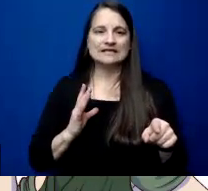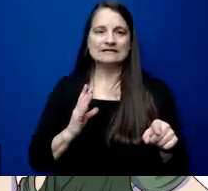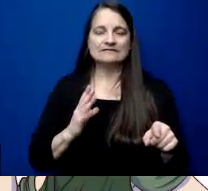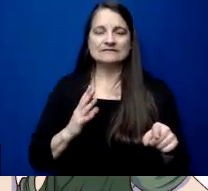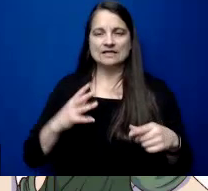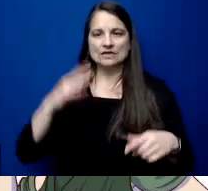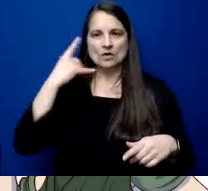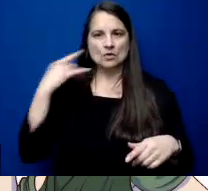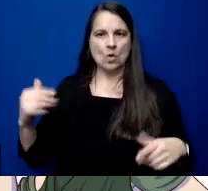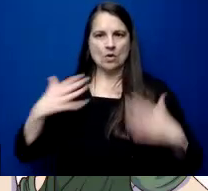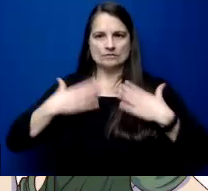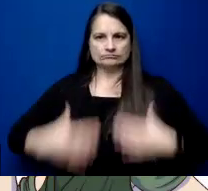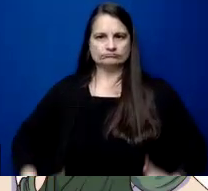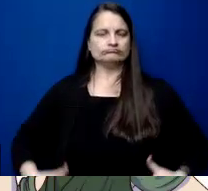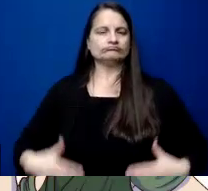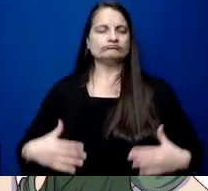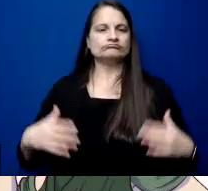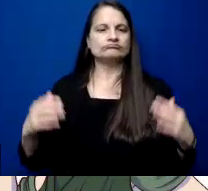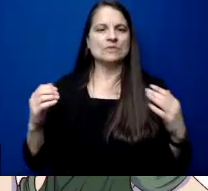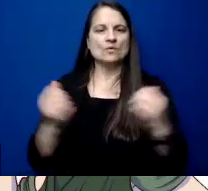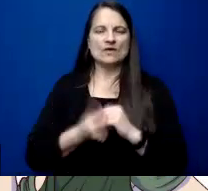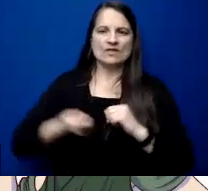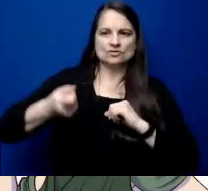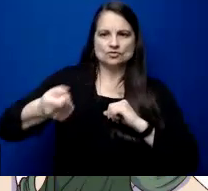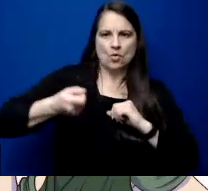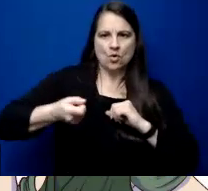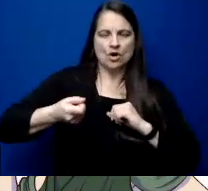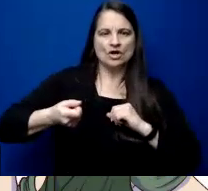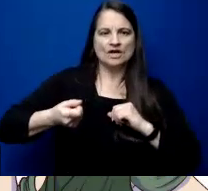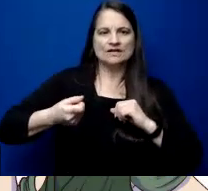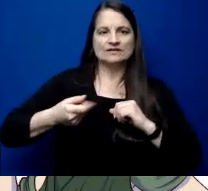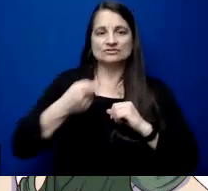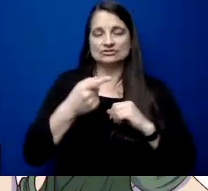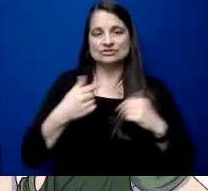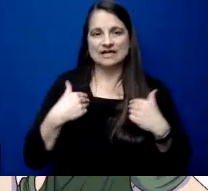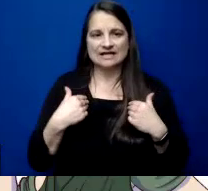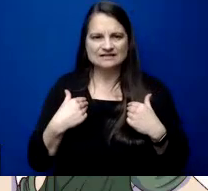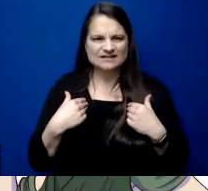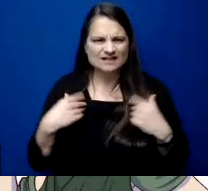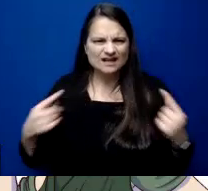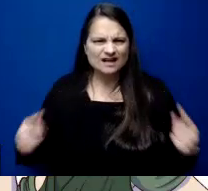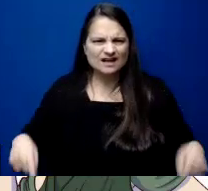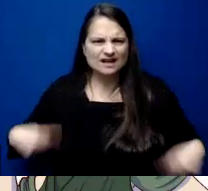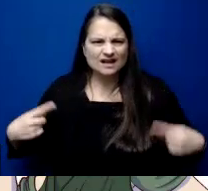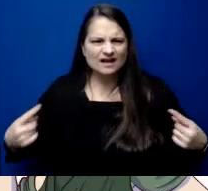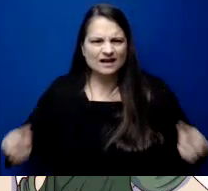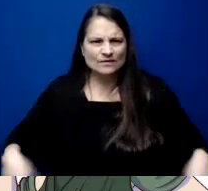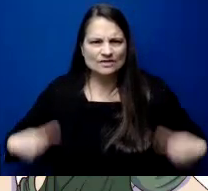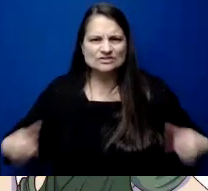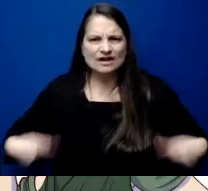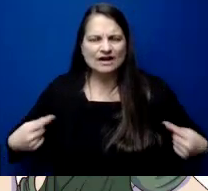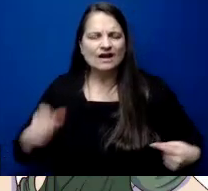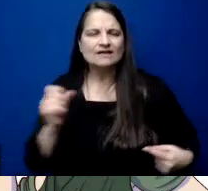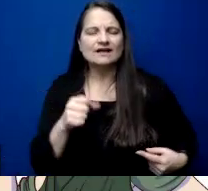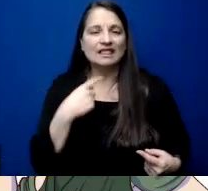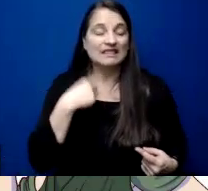of armor with a sword and she's in I think a manual chair. And